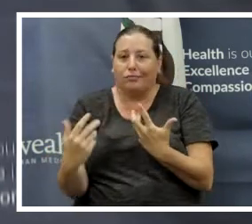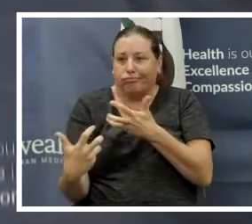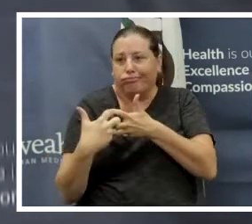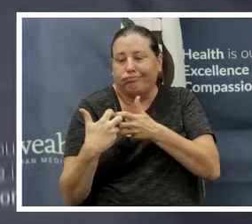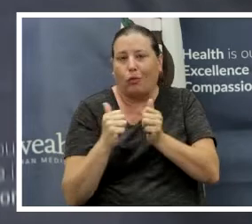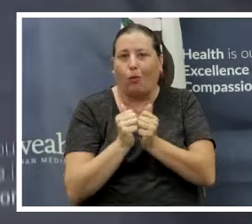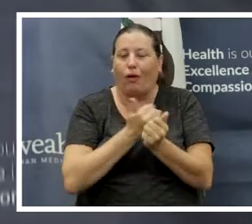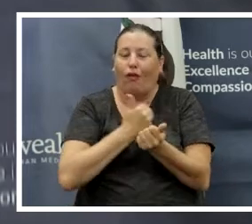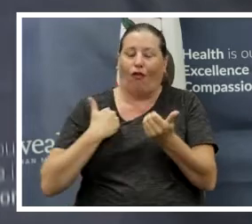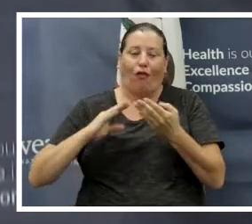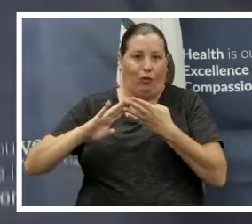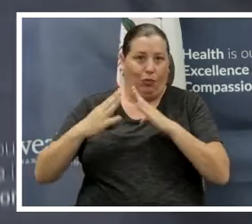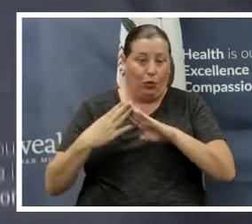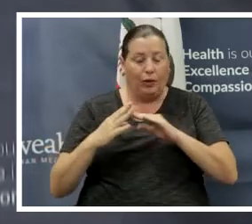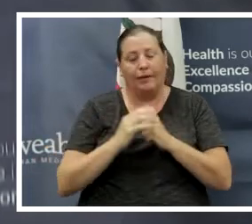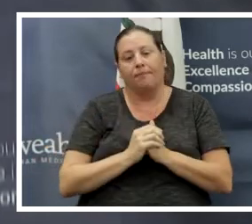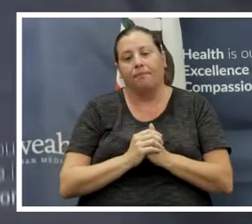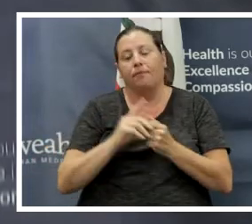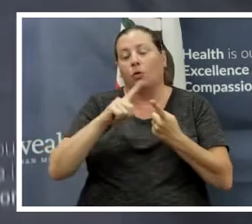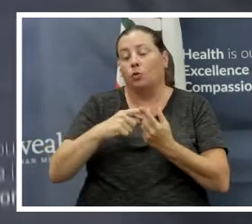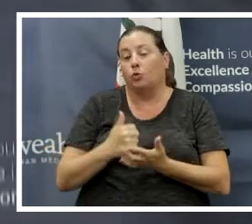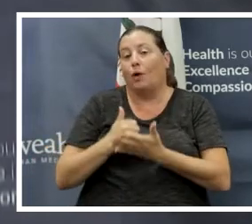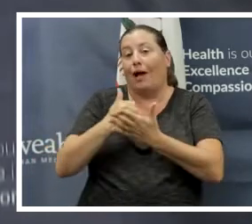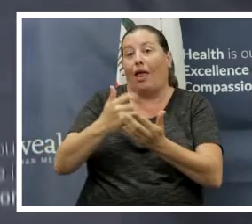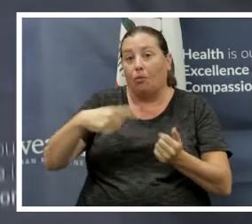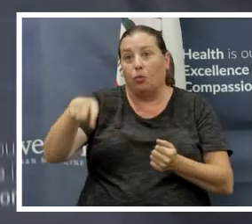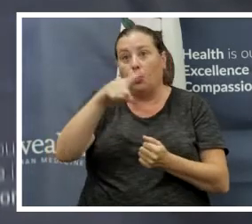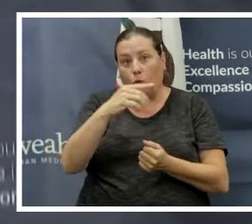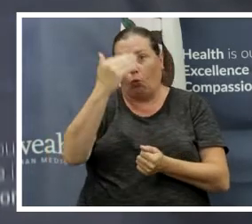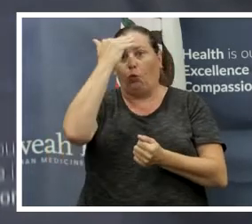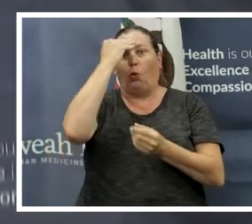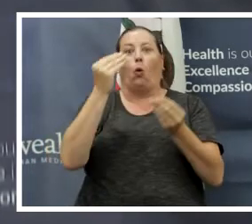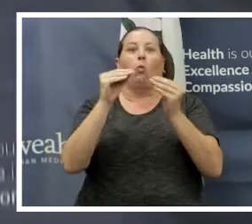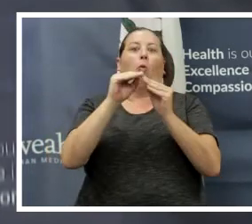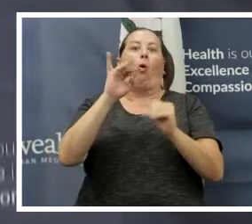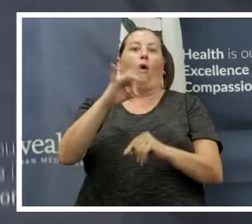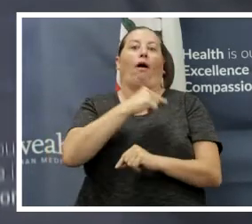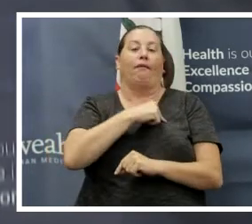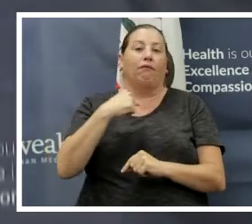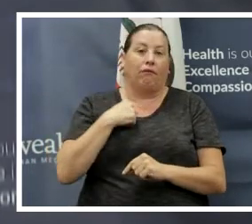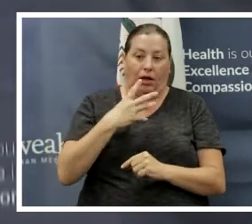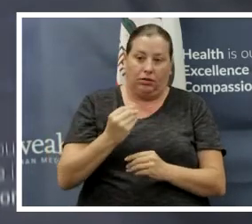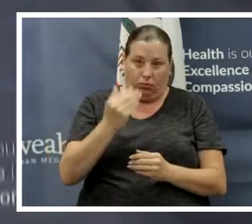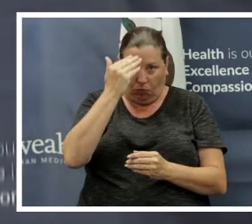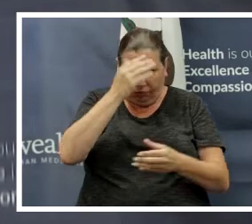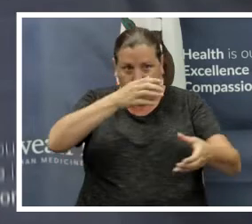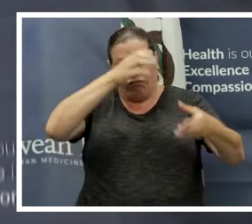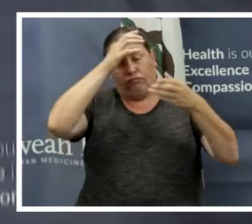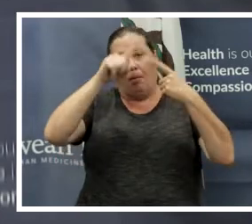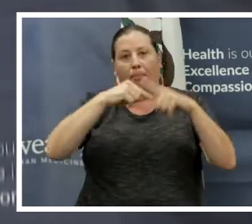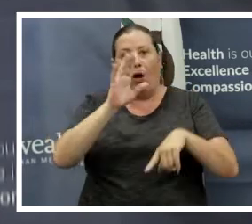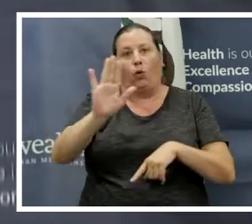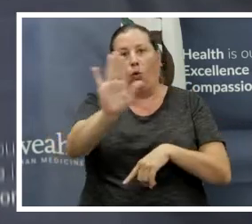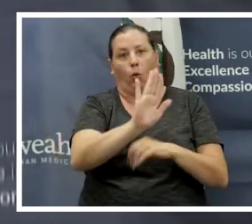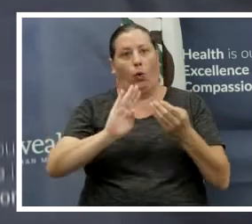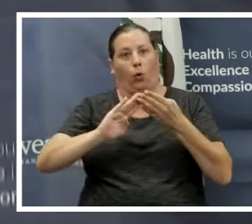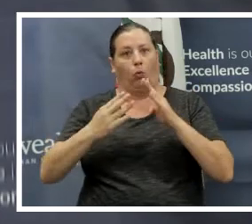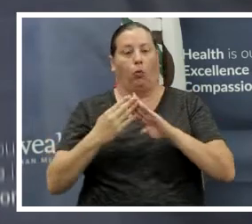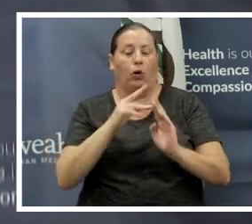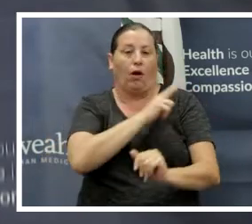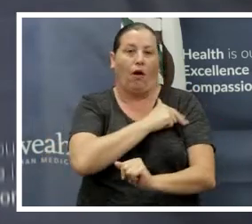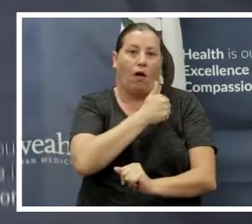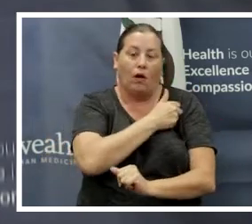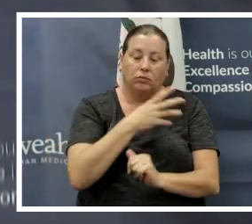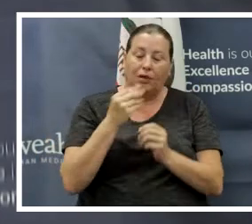To help you know more about us, to keep you well informed about your community hospital, but more importantly, to really listen to